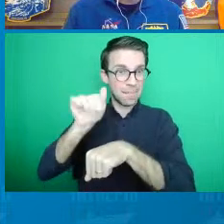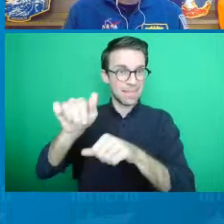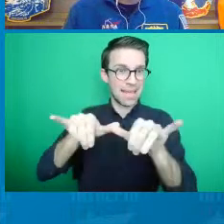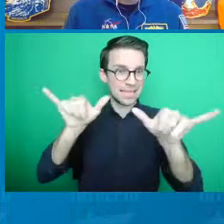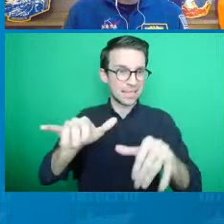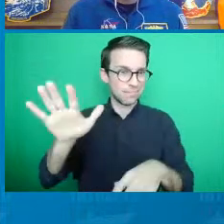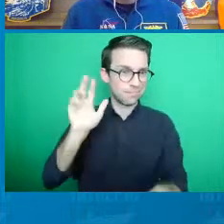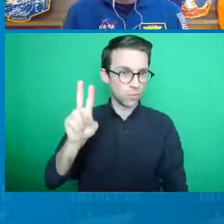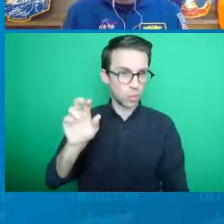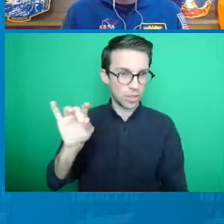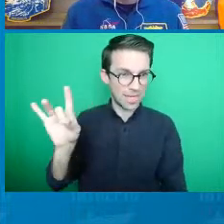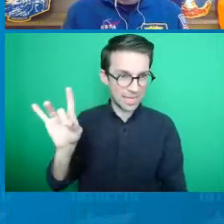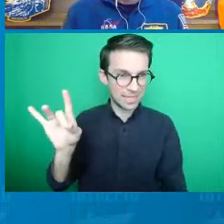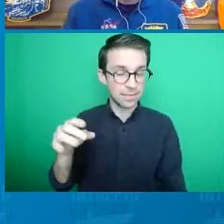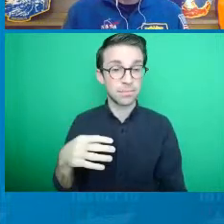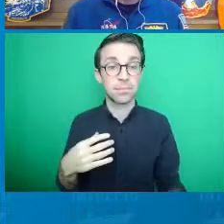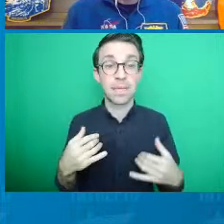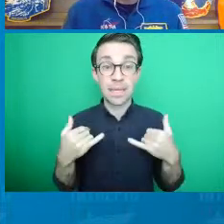Now in